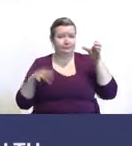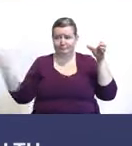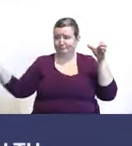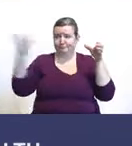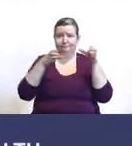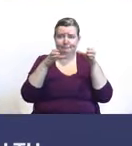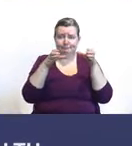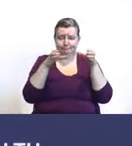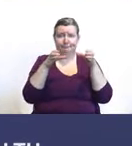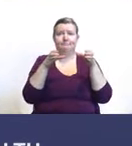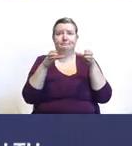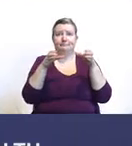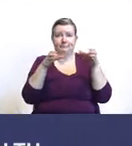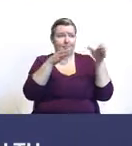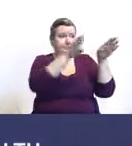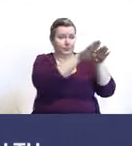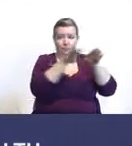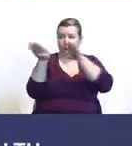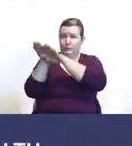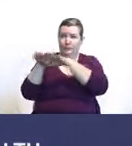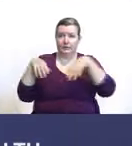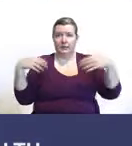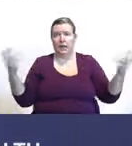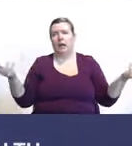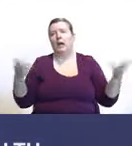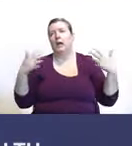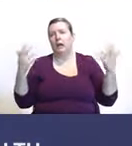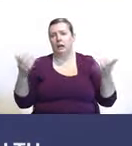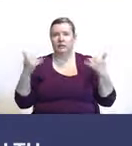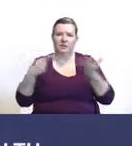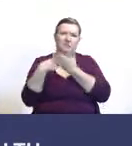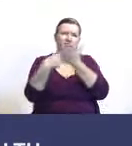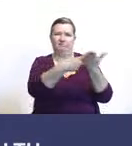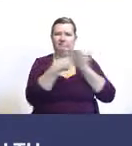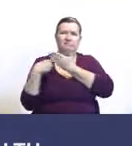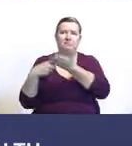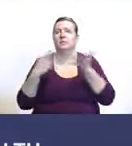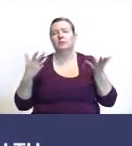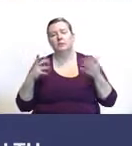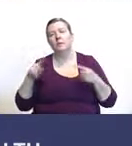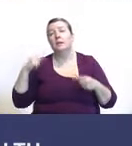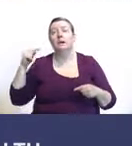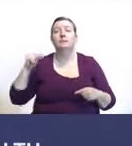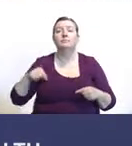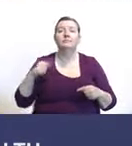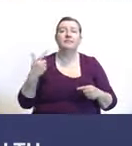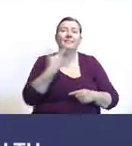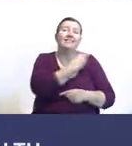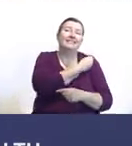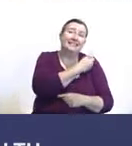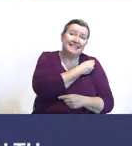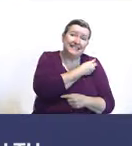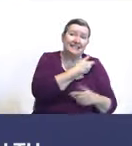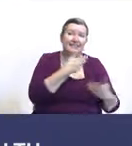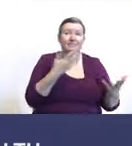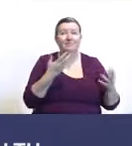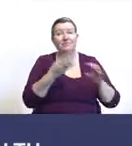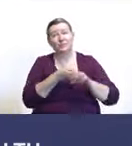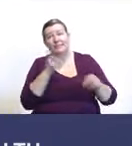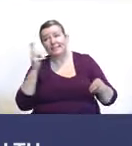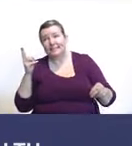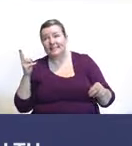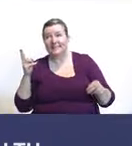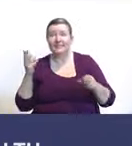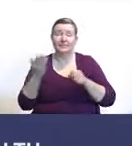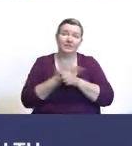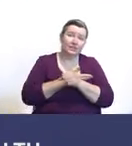been a regular one, but not specific to this. So, in fact, Parimal, we had a conversation about this, in fact,